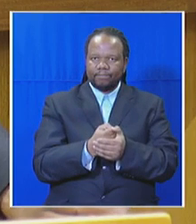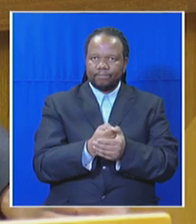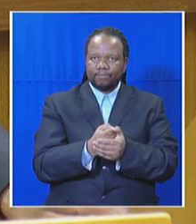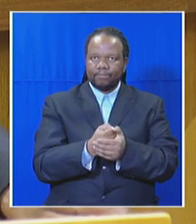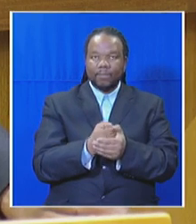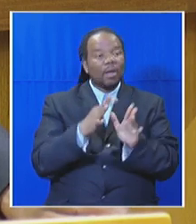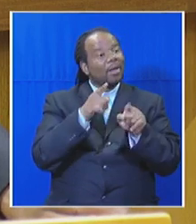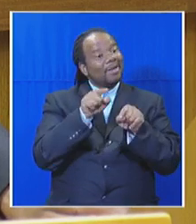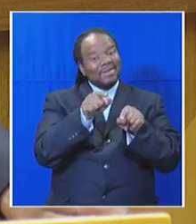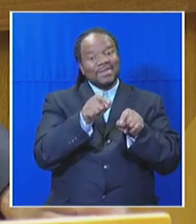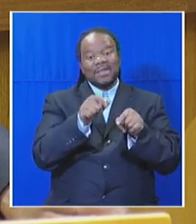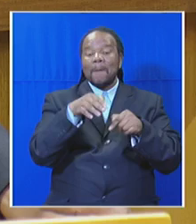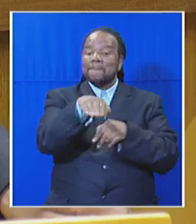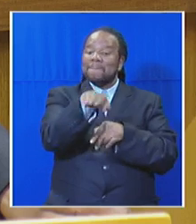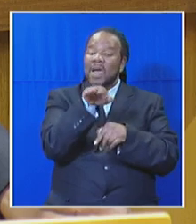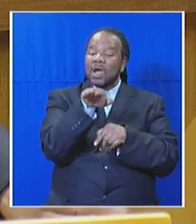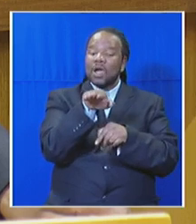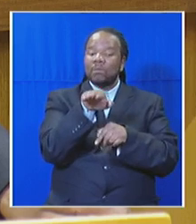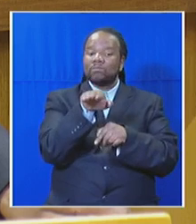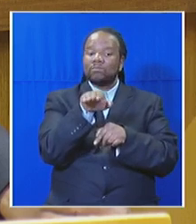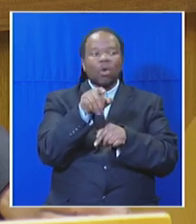by all. Firstly,